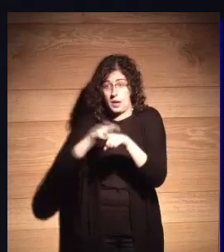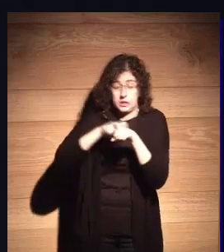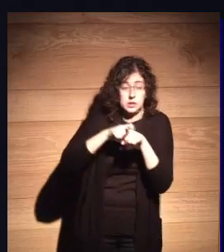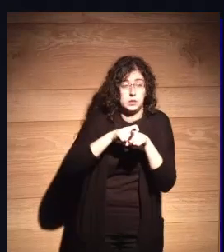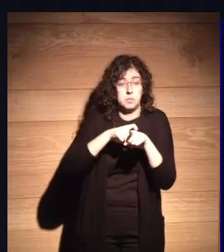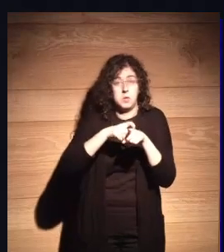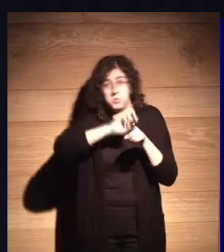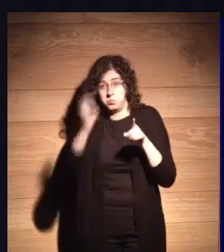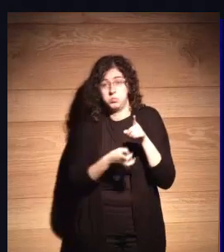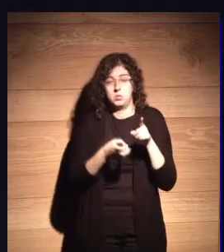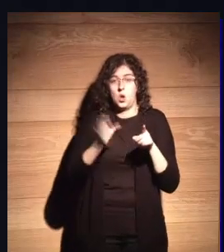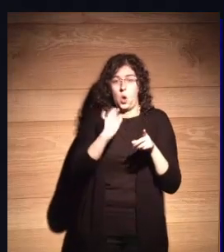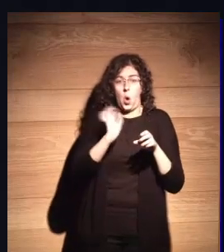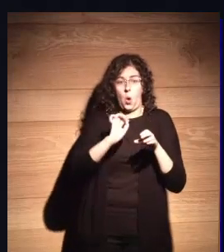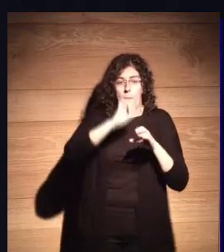mean, there's no.